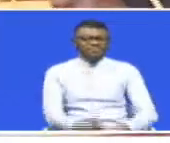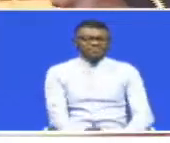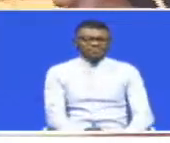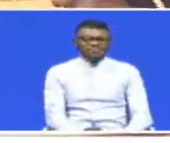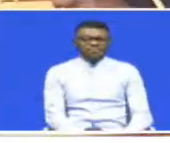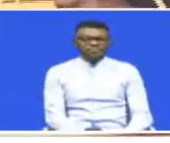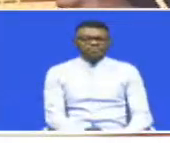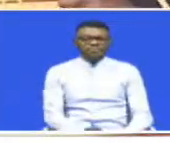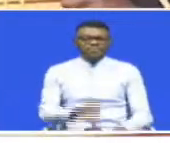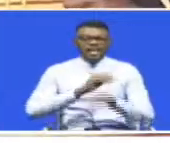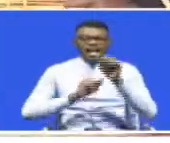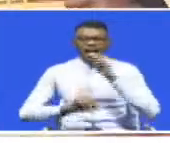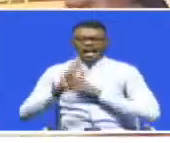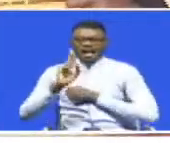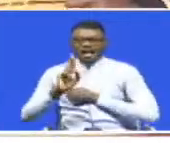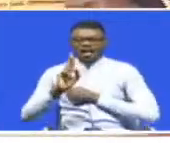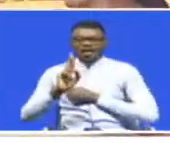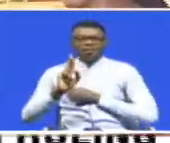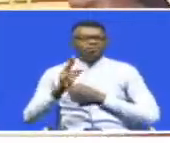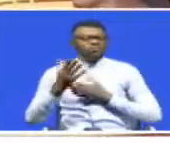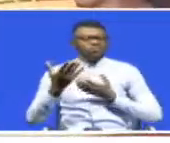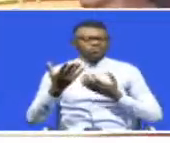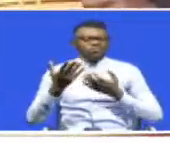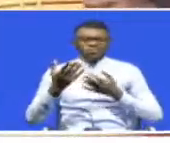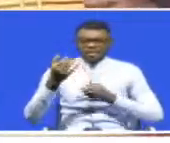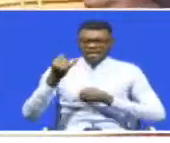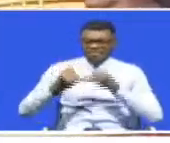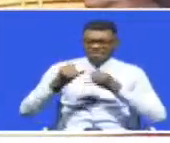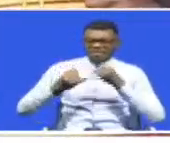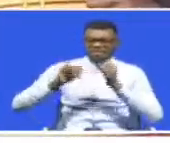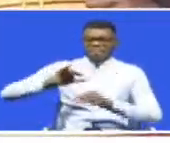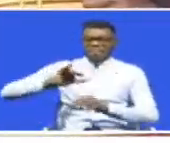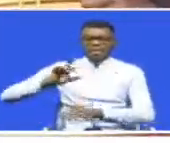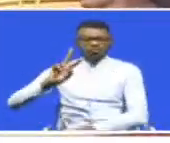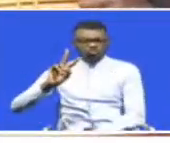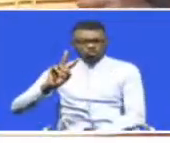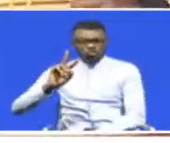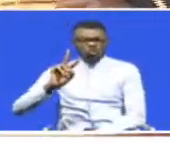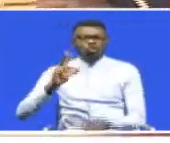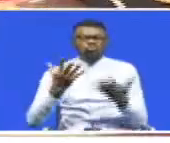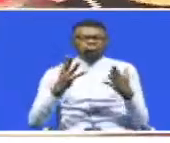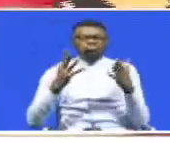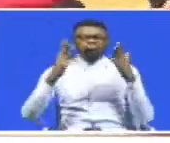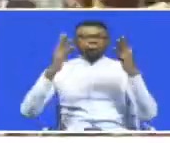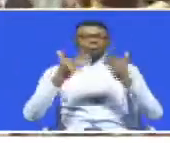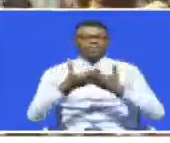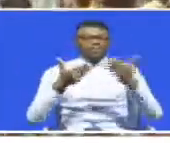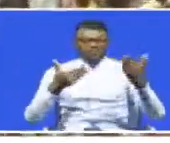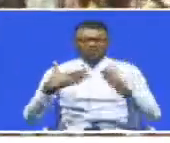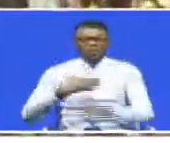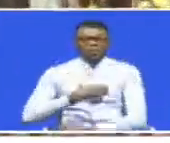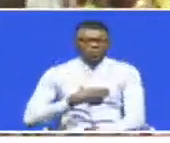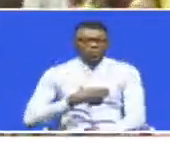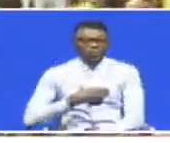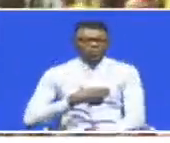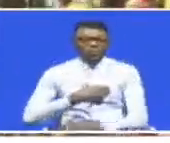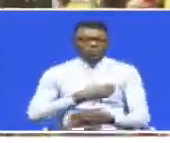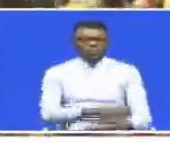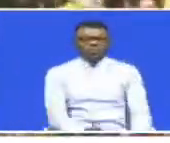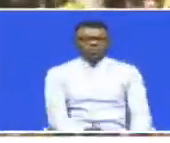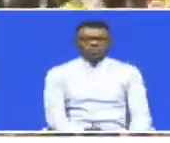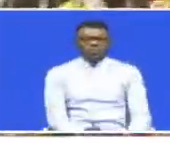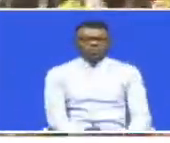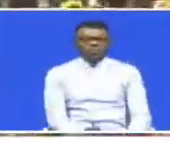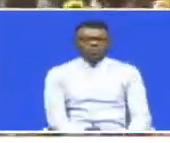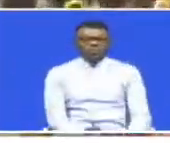This is President Kenyatta's second last Madaraka Day celebrations before his term comes to an end. Jeff